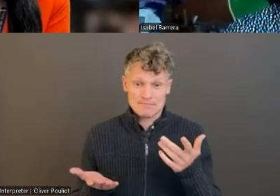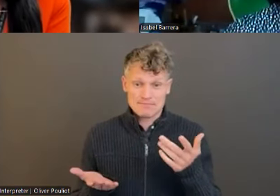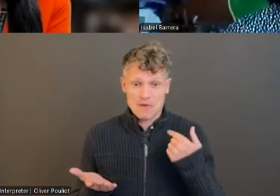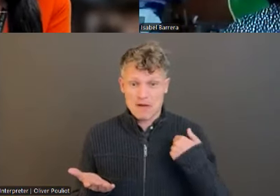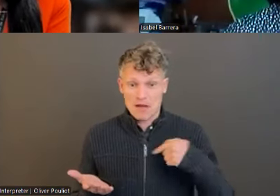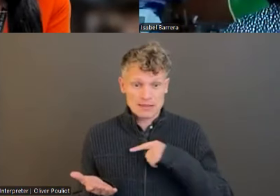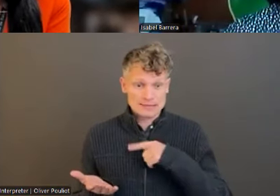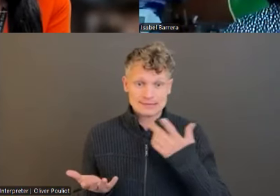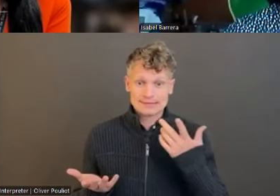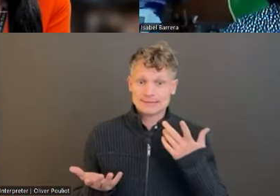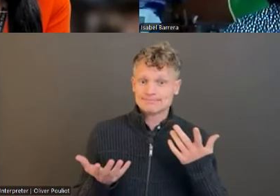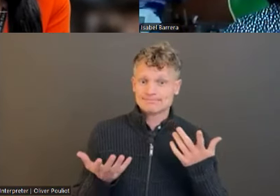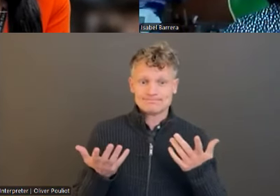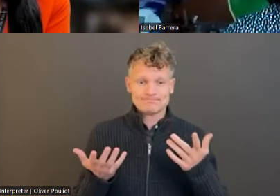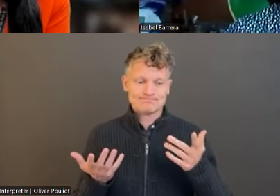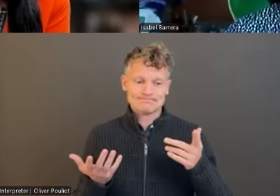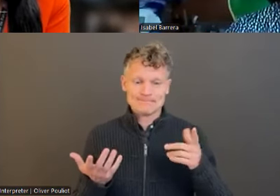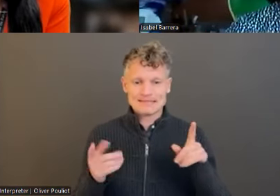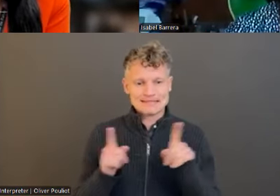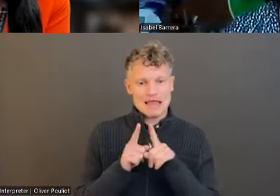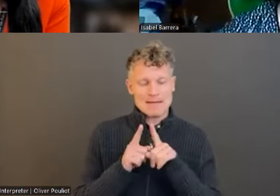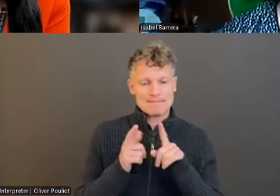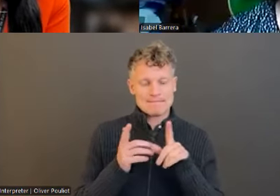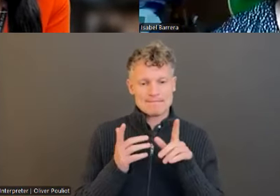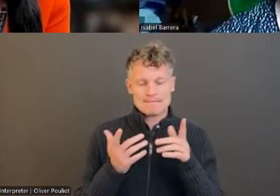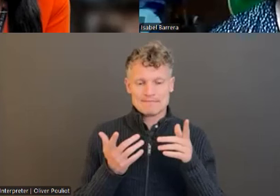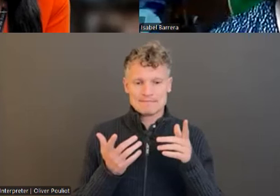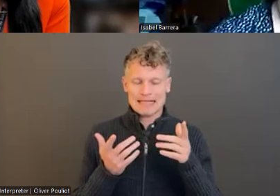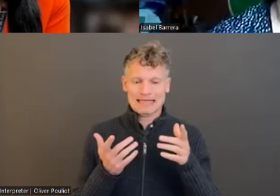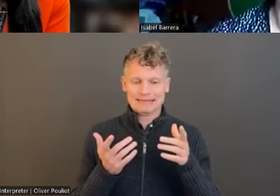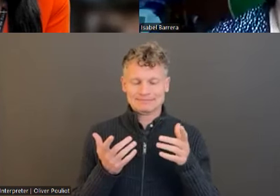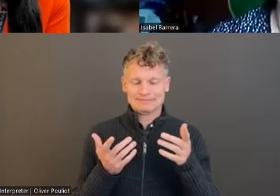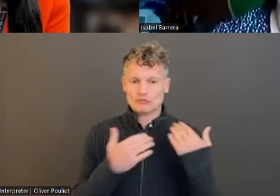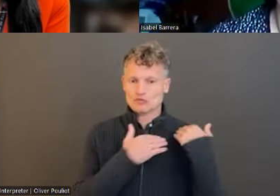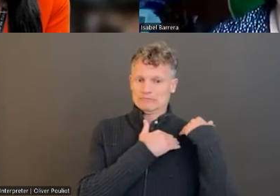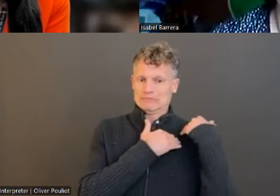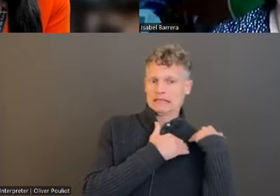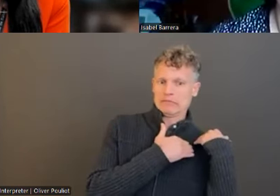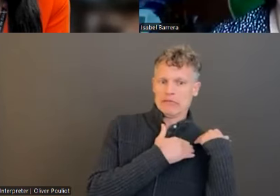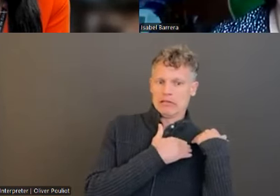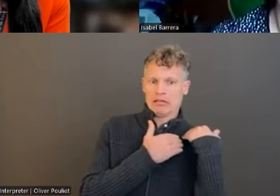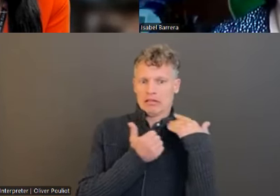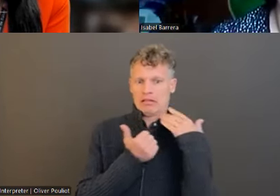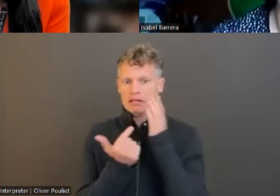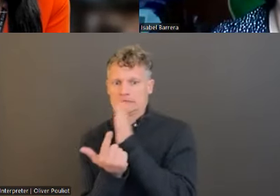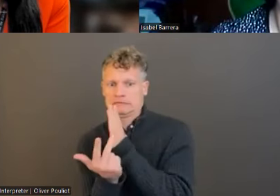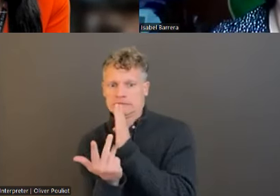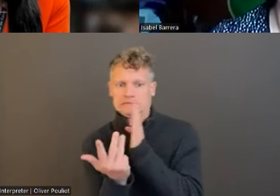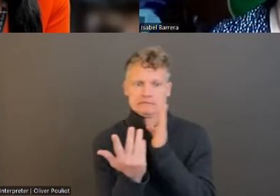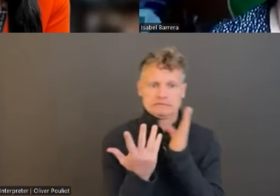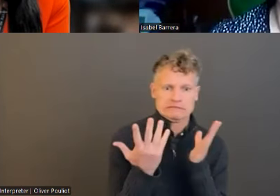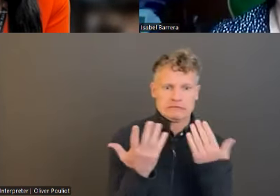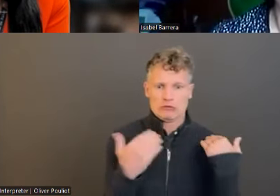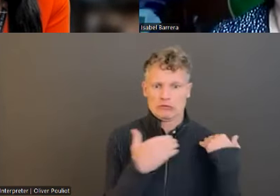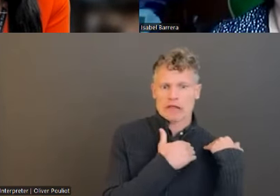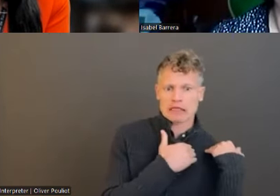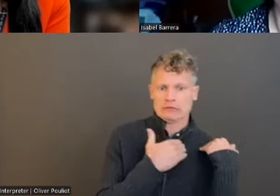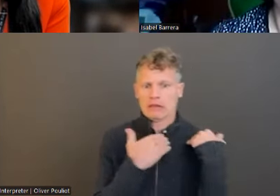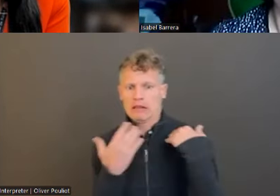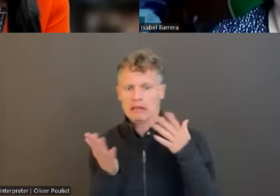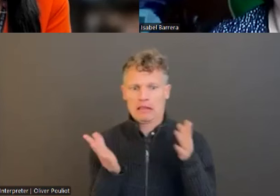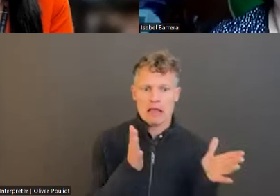we have between the responsibilities that we have. que estamos haciendo con los varios países para poner juntas